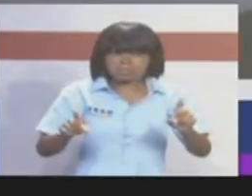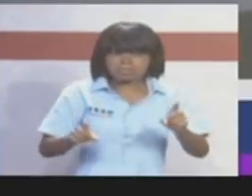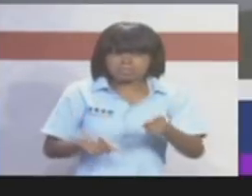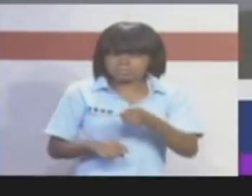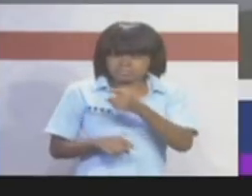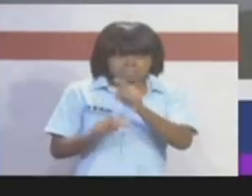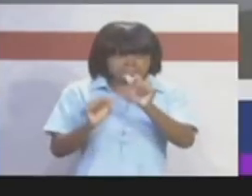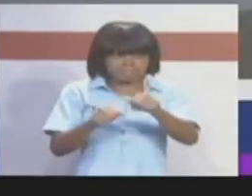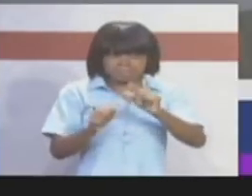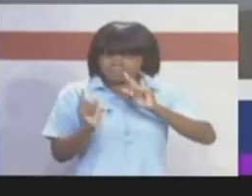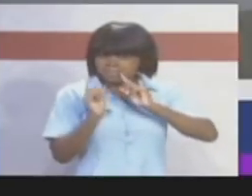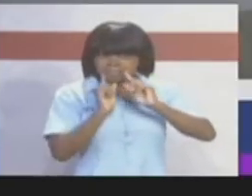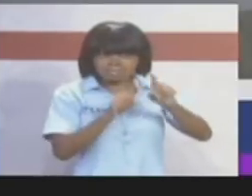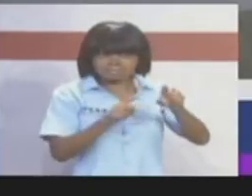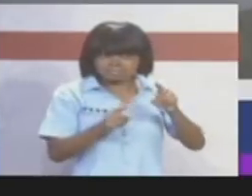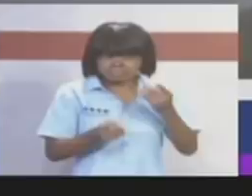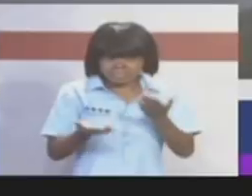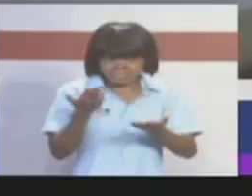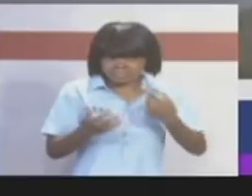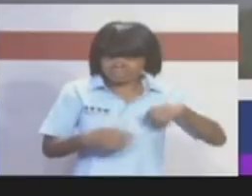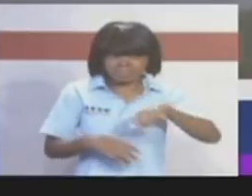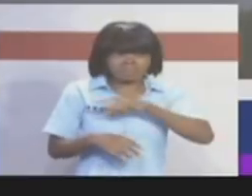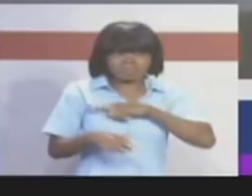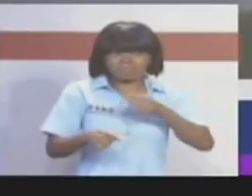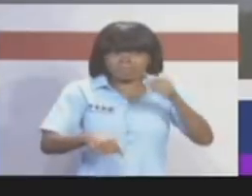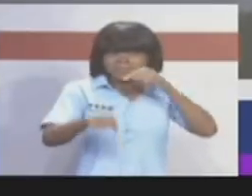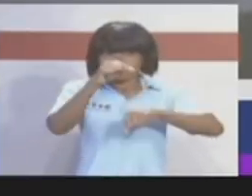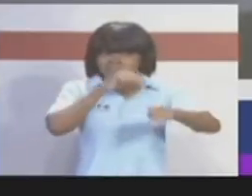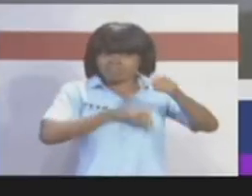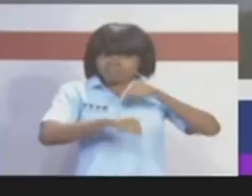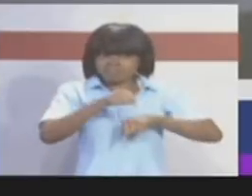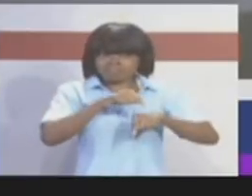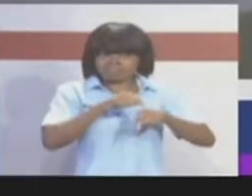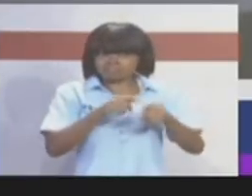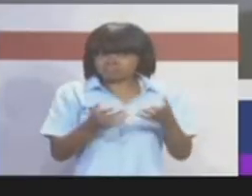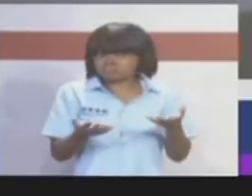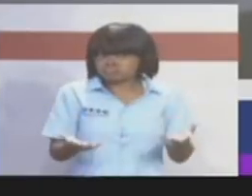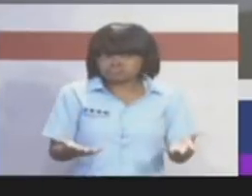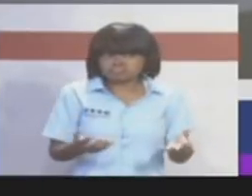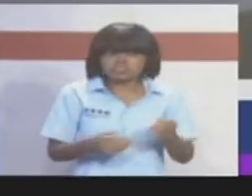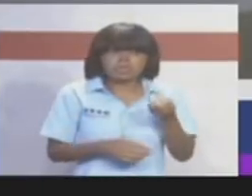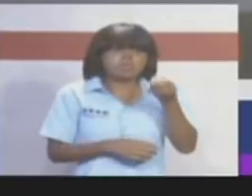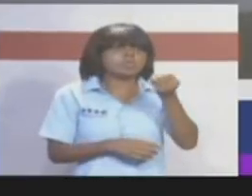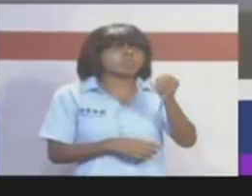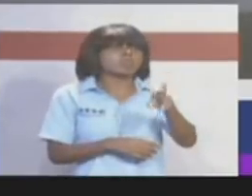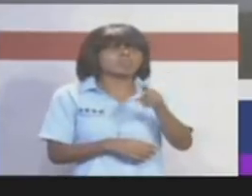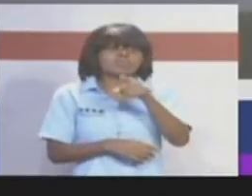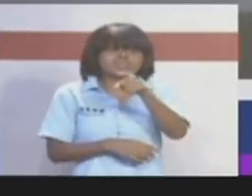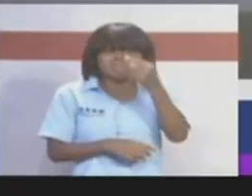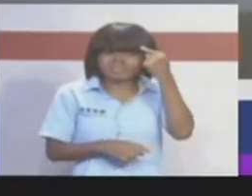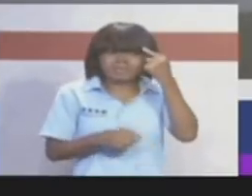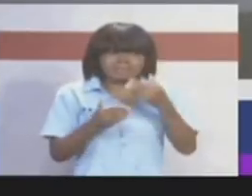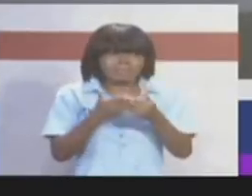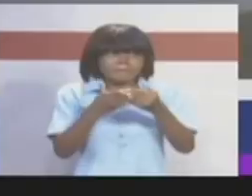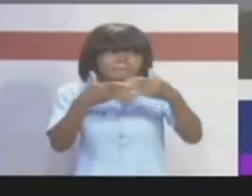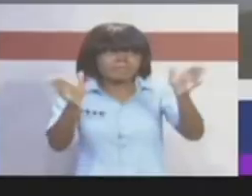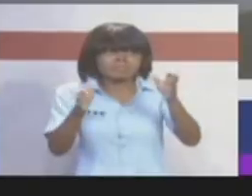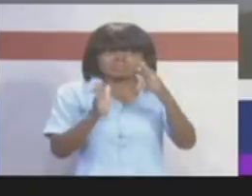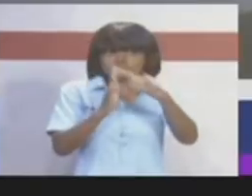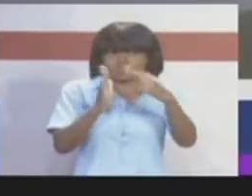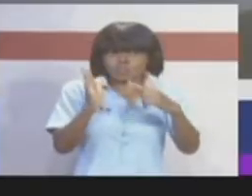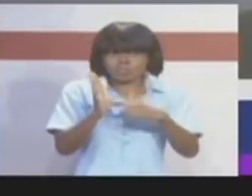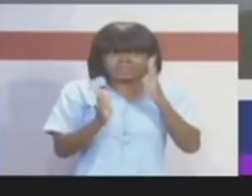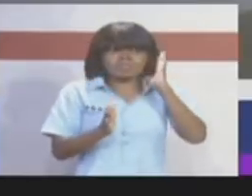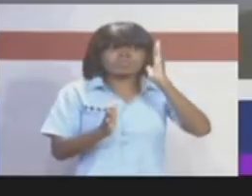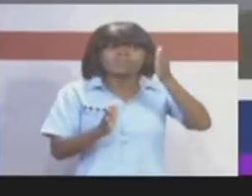to the previous version, or is anything going to be changed within that public health regulations to govern how people open